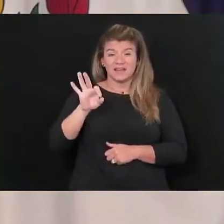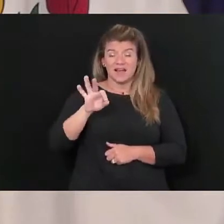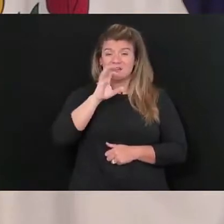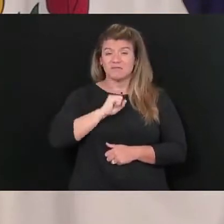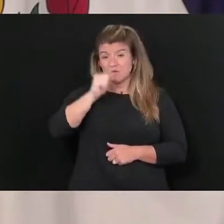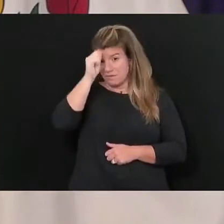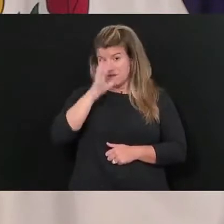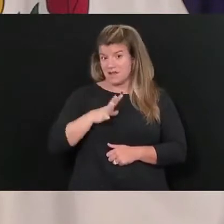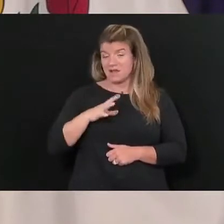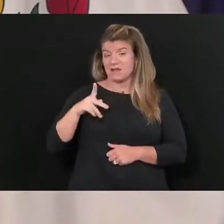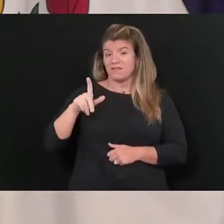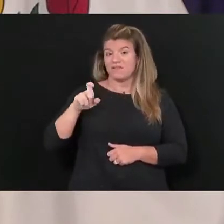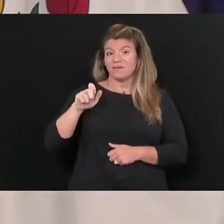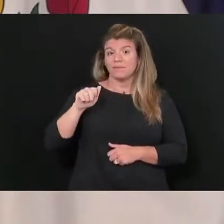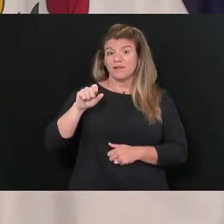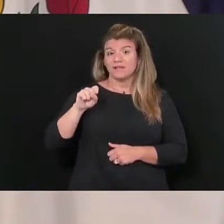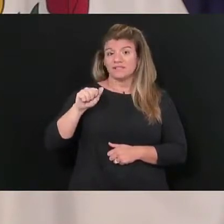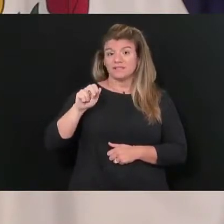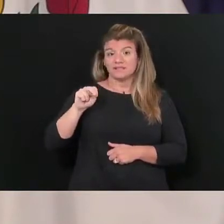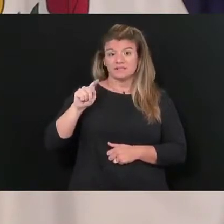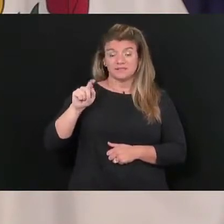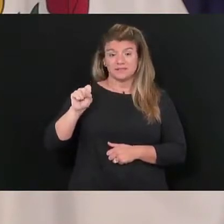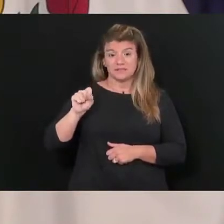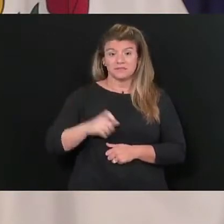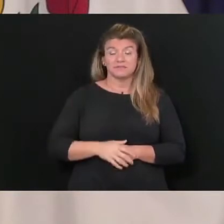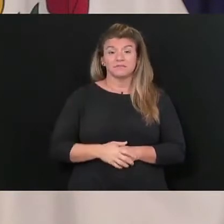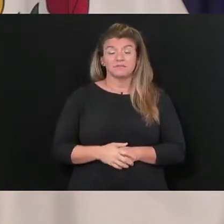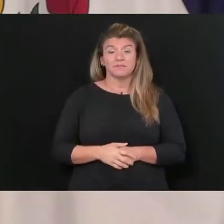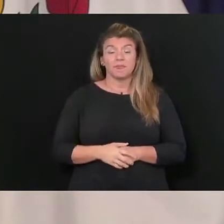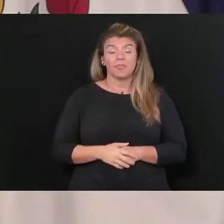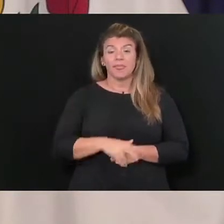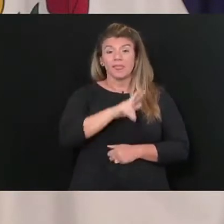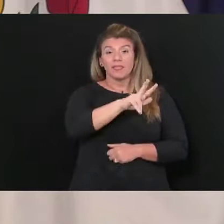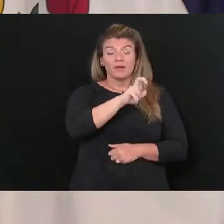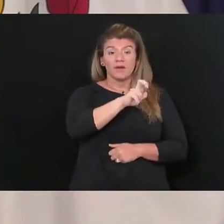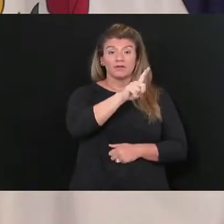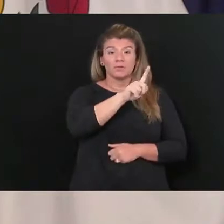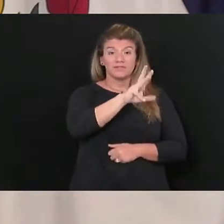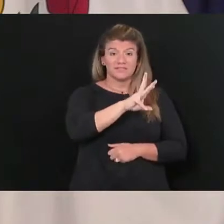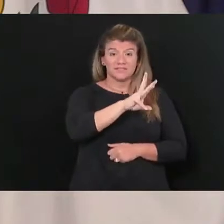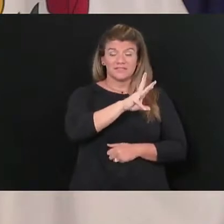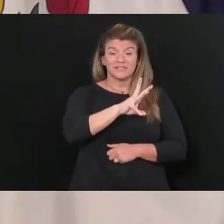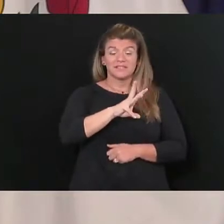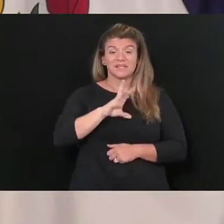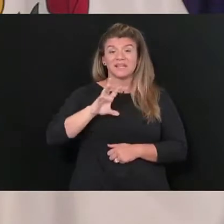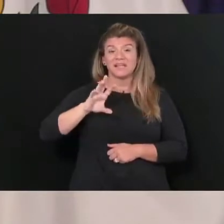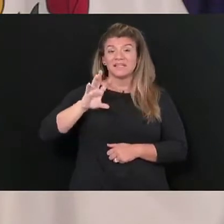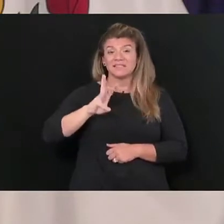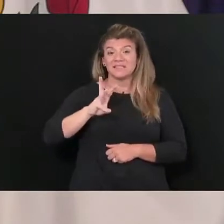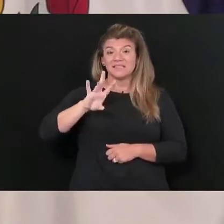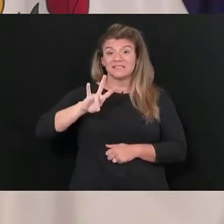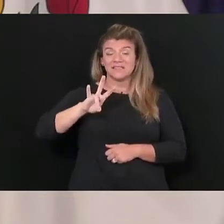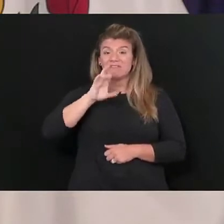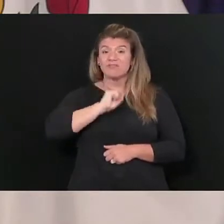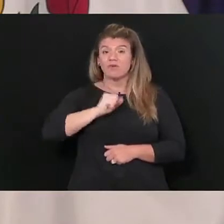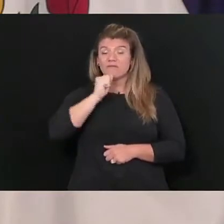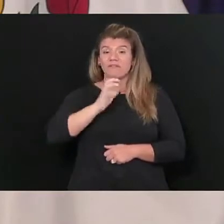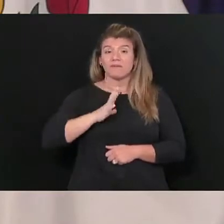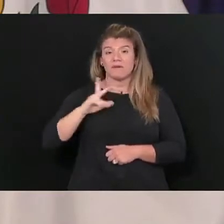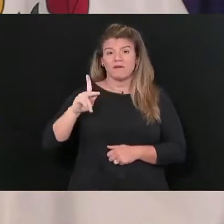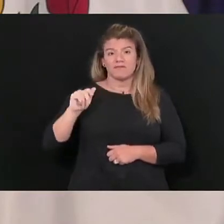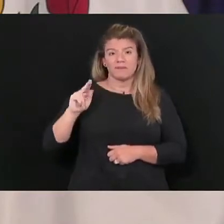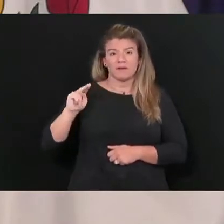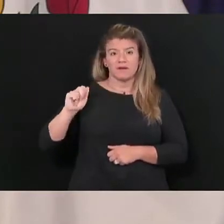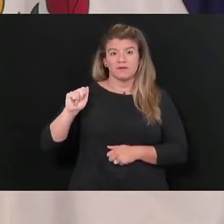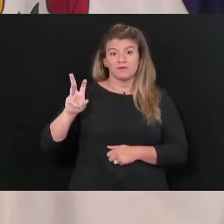89-year-old male from Pleasants County. Our 326th death, a 67-year-old female from Kanawha